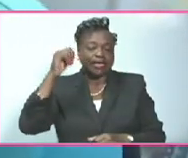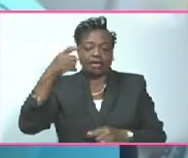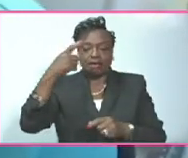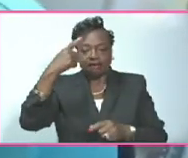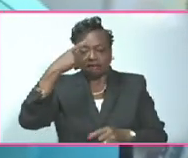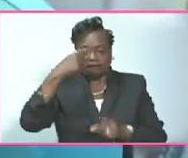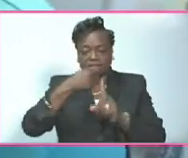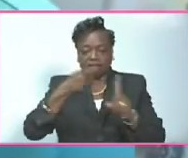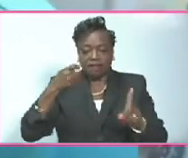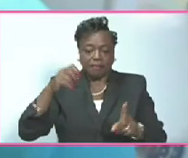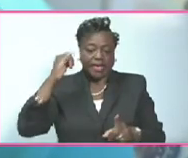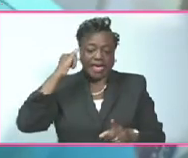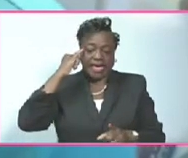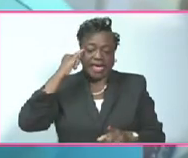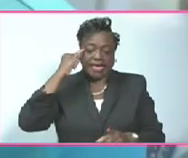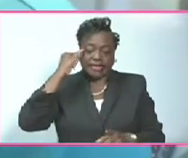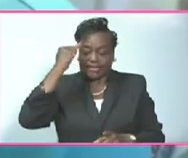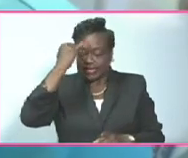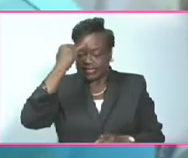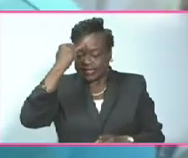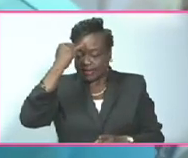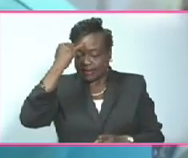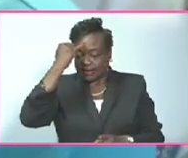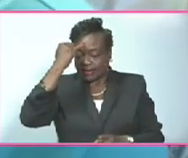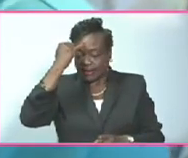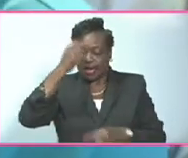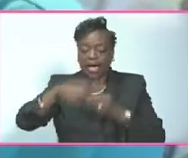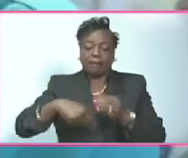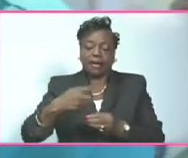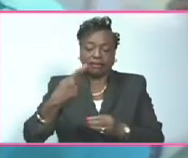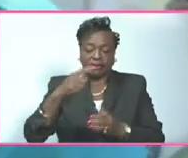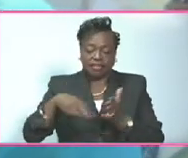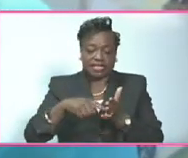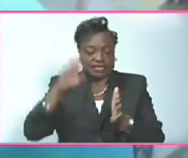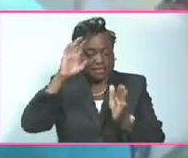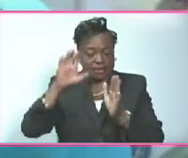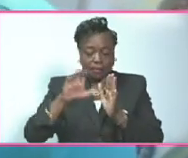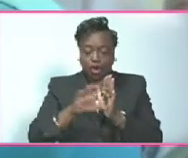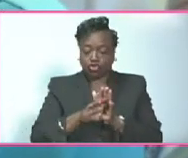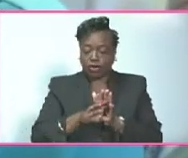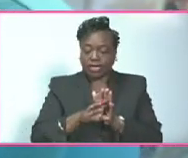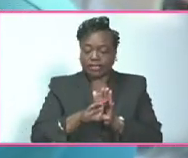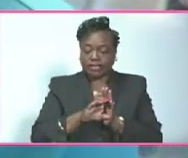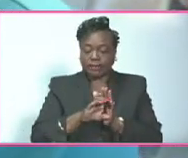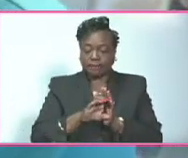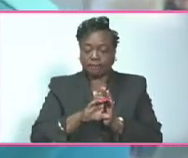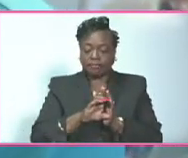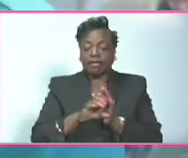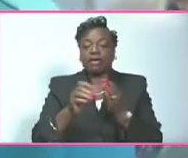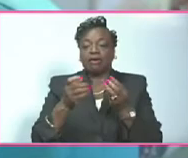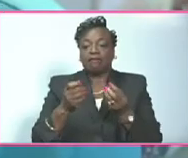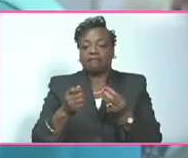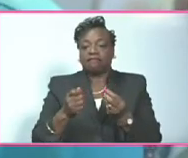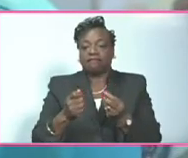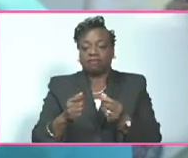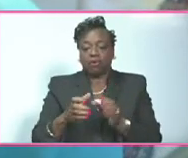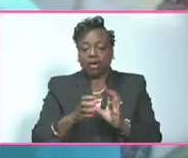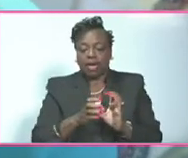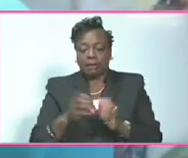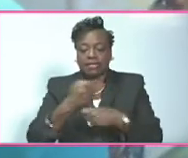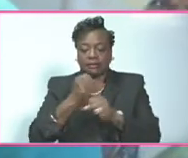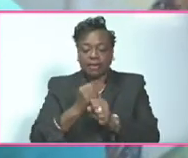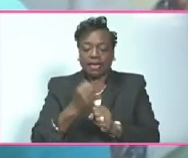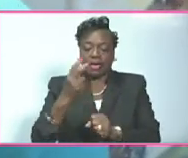regarding this portrait. Mm-hmm. And I've had few companies, makeup